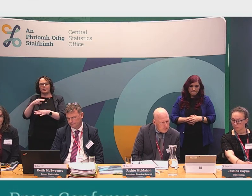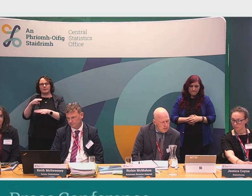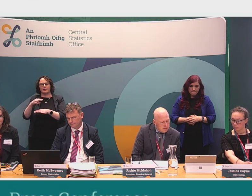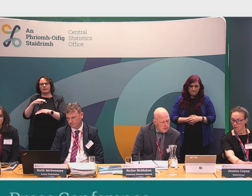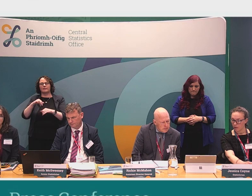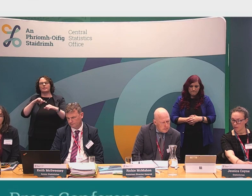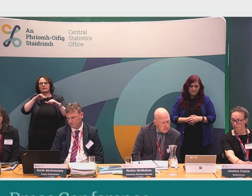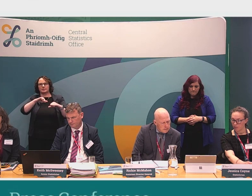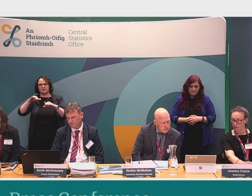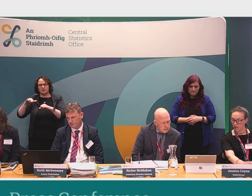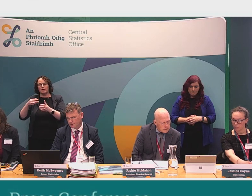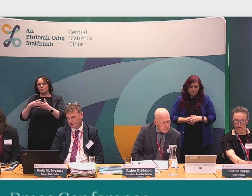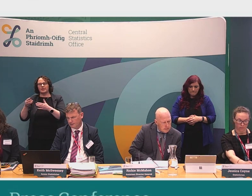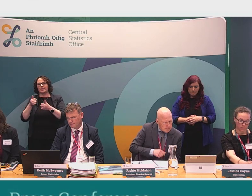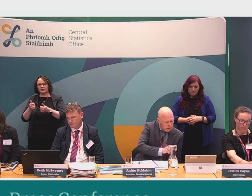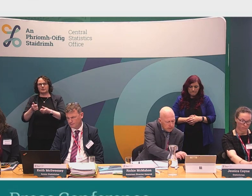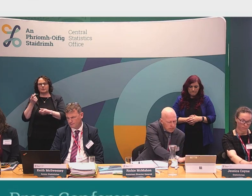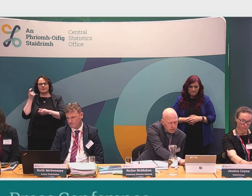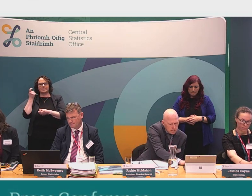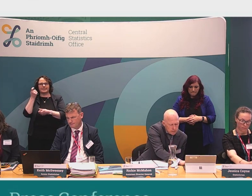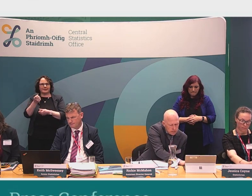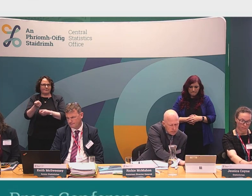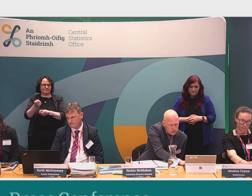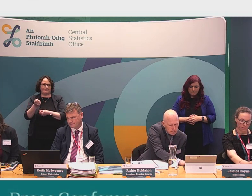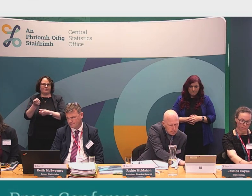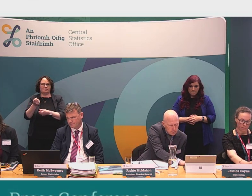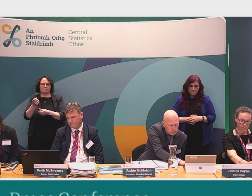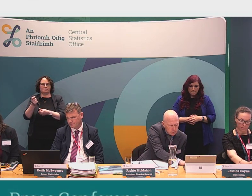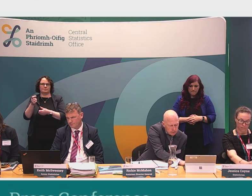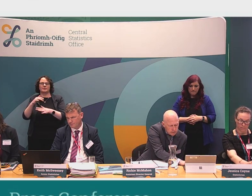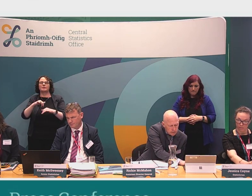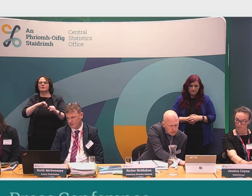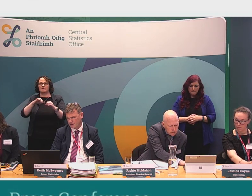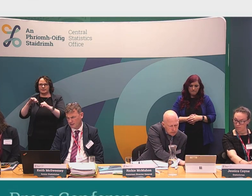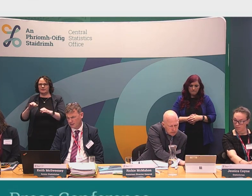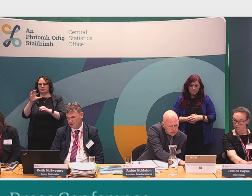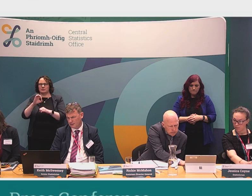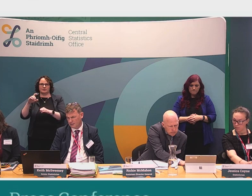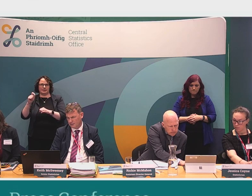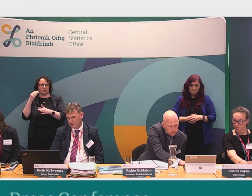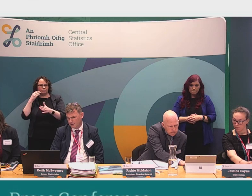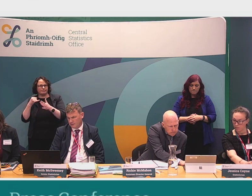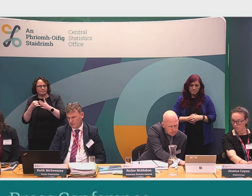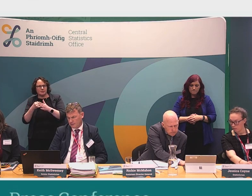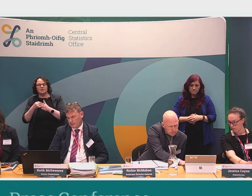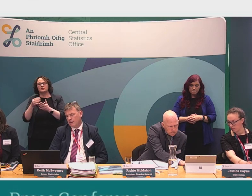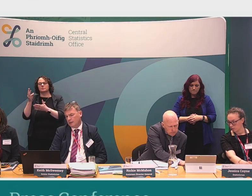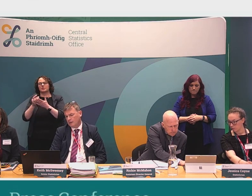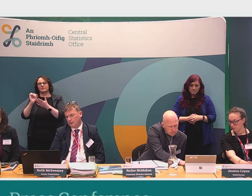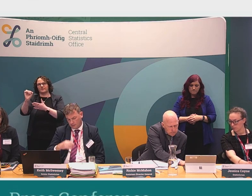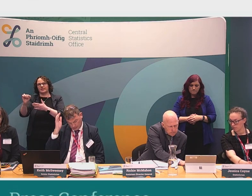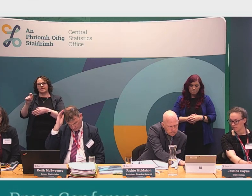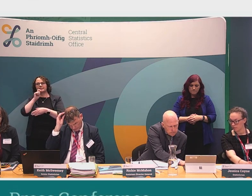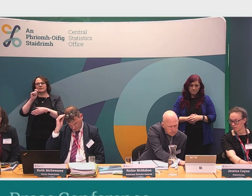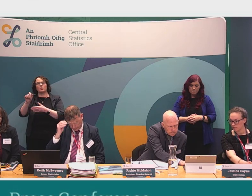not give consent. And we also have, as part of the disclosure publication, we will have, some information